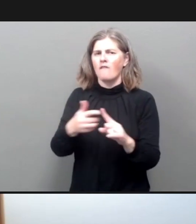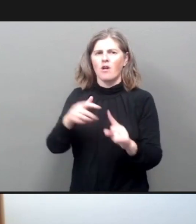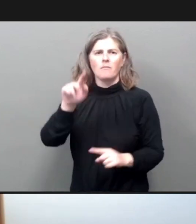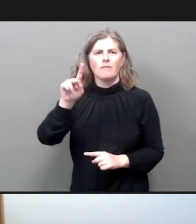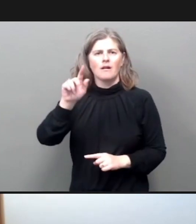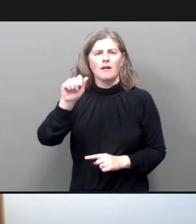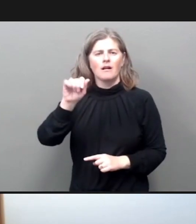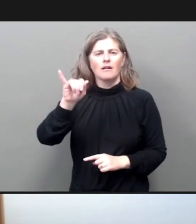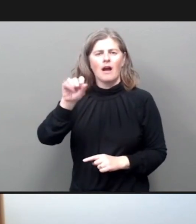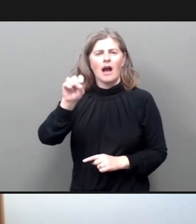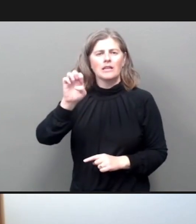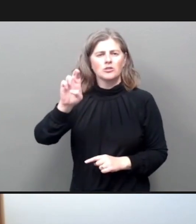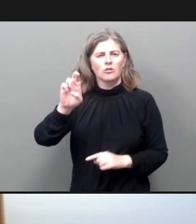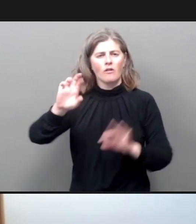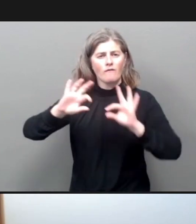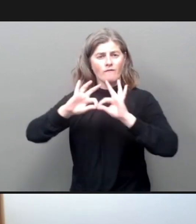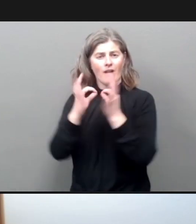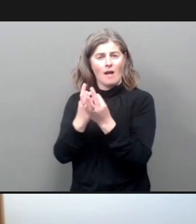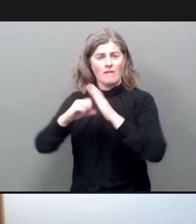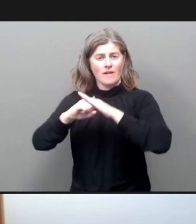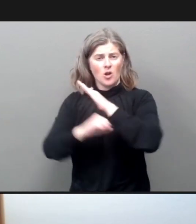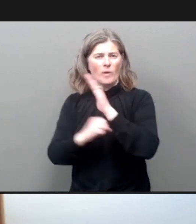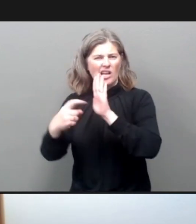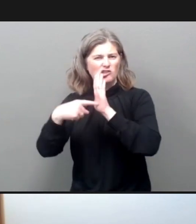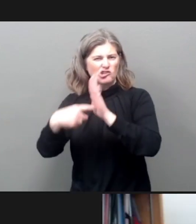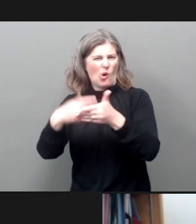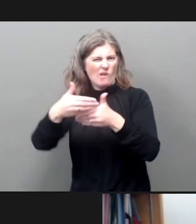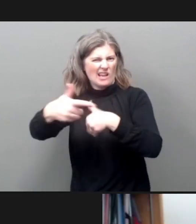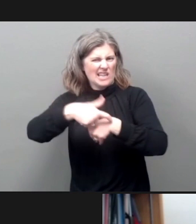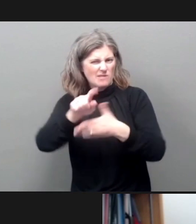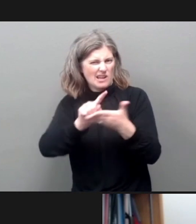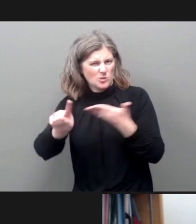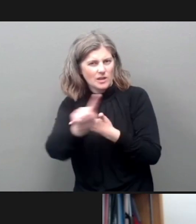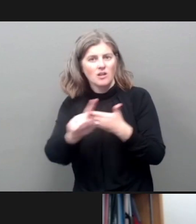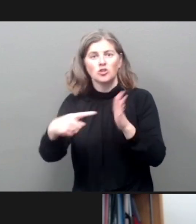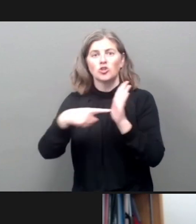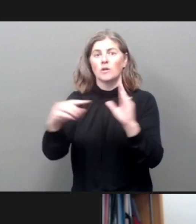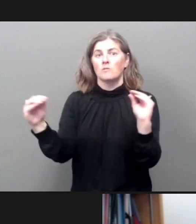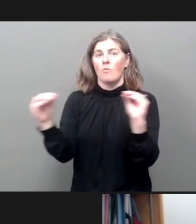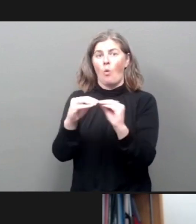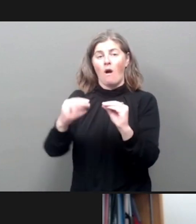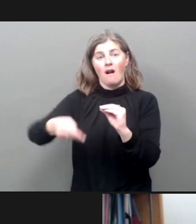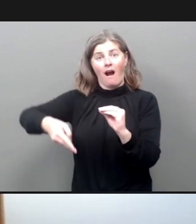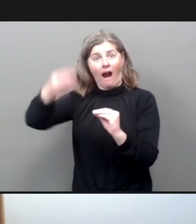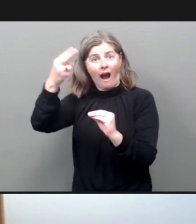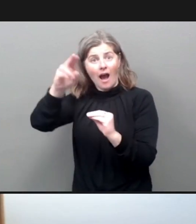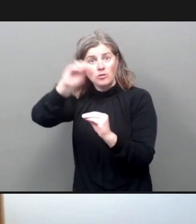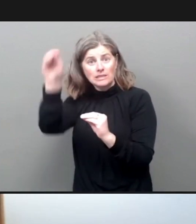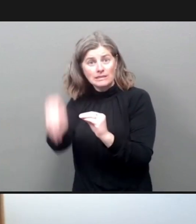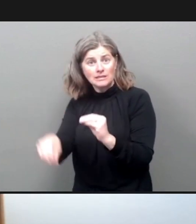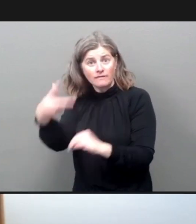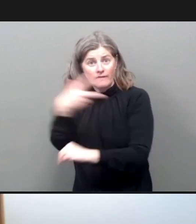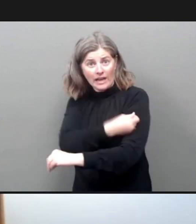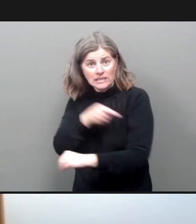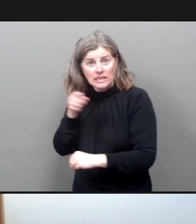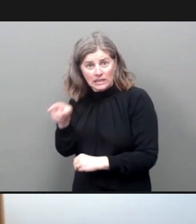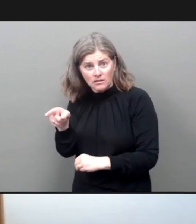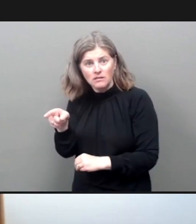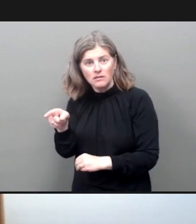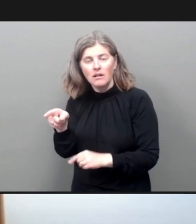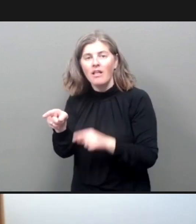Foundation that maybe we can show the next time, that shows the higher vaccinated locations actually have had